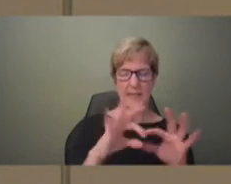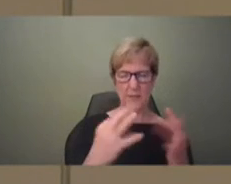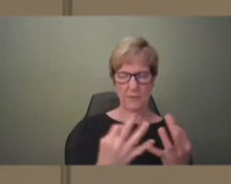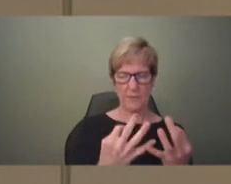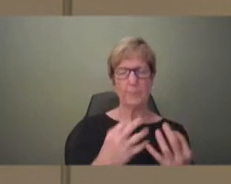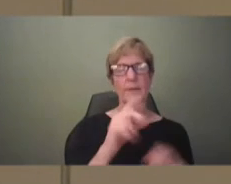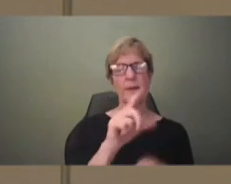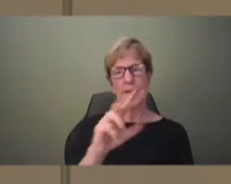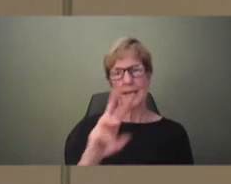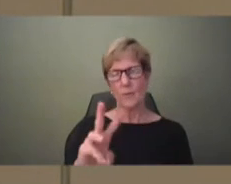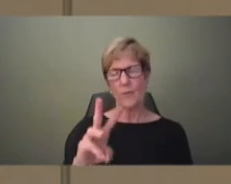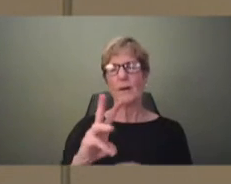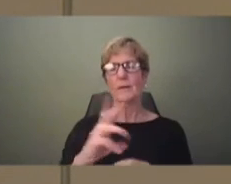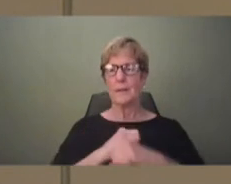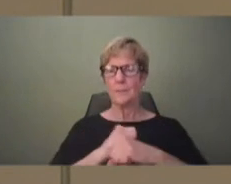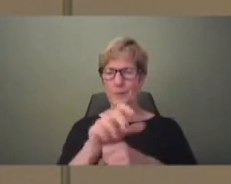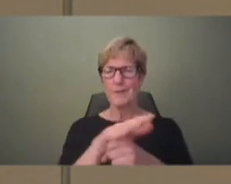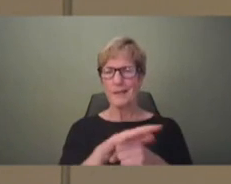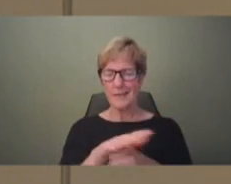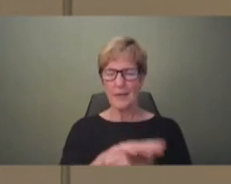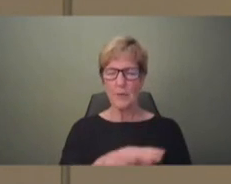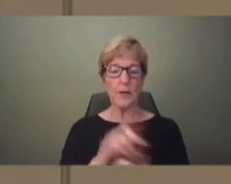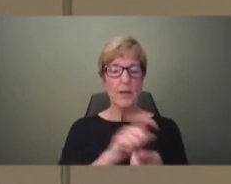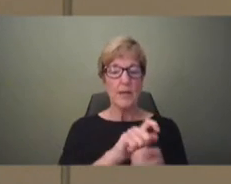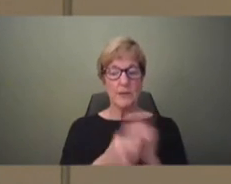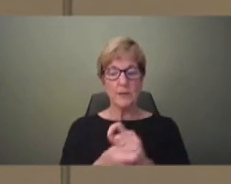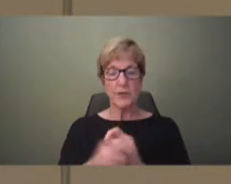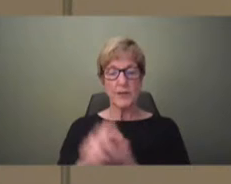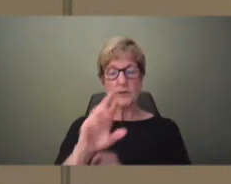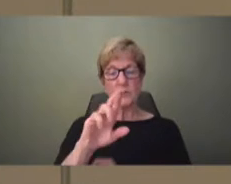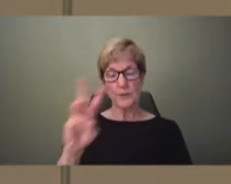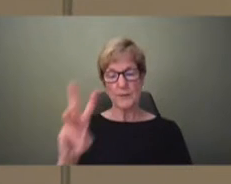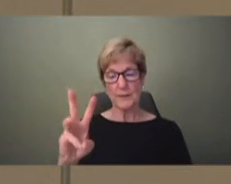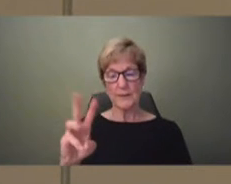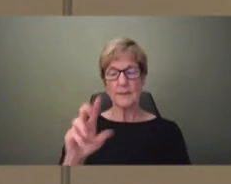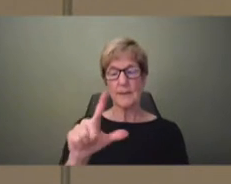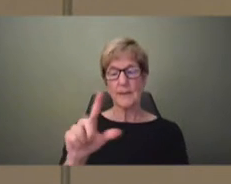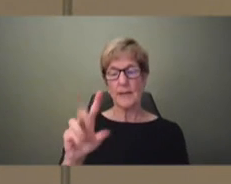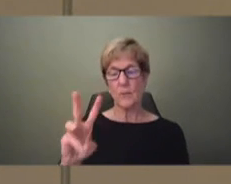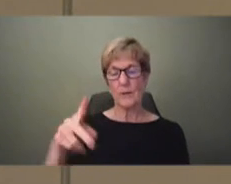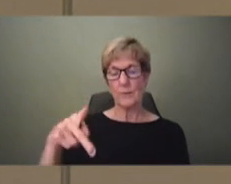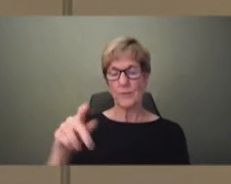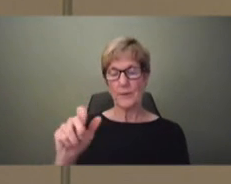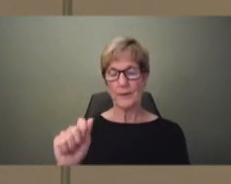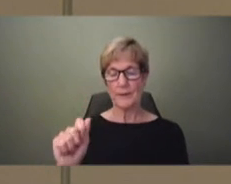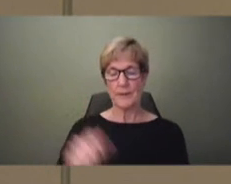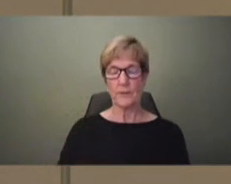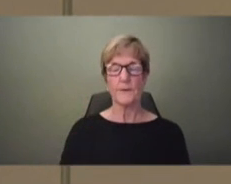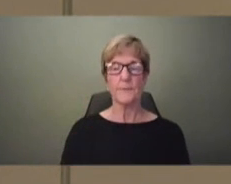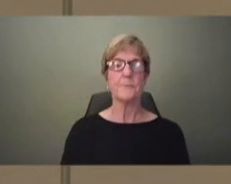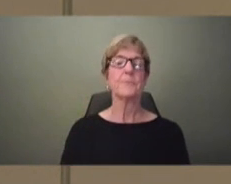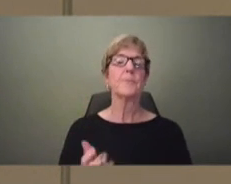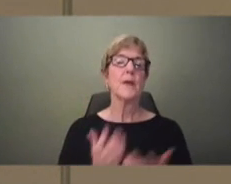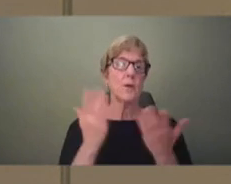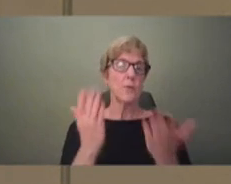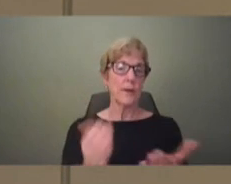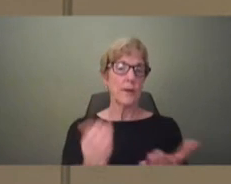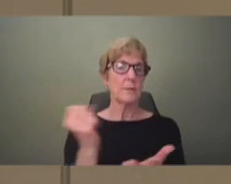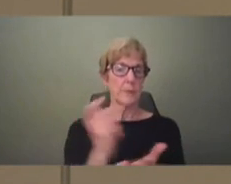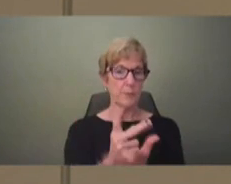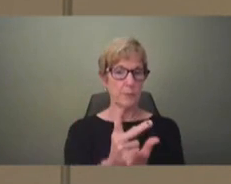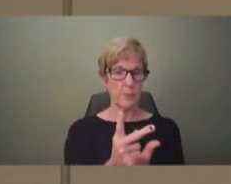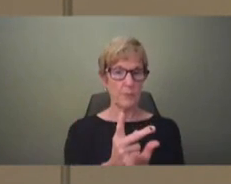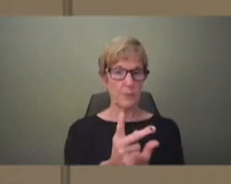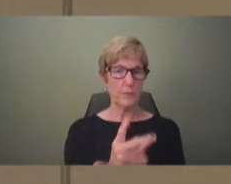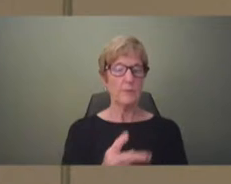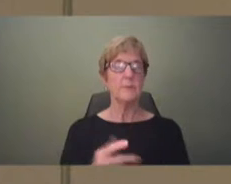area and the proposed zoning is R six single family residential Lake Wally protected area staff recommends approval of this petition we do